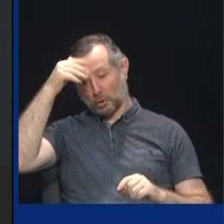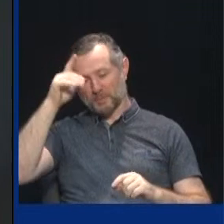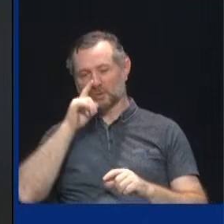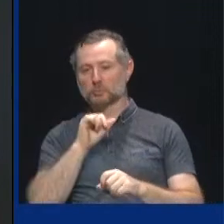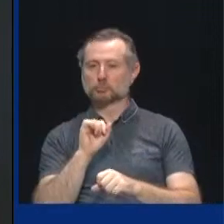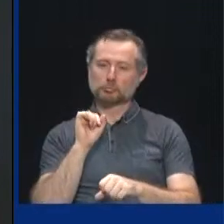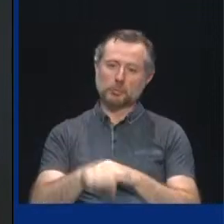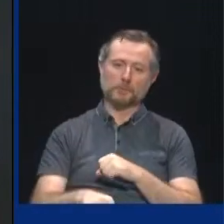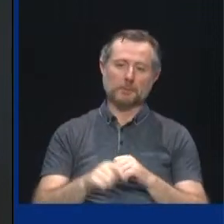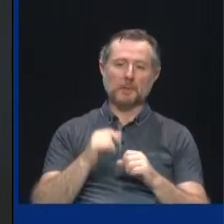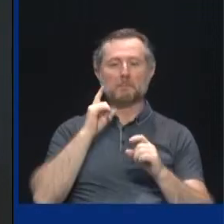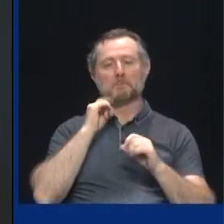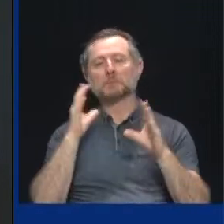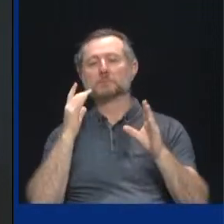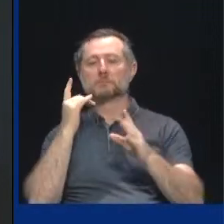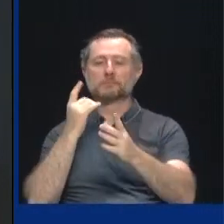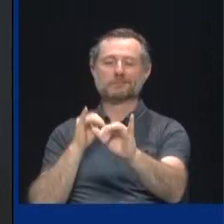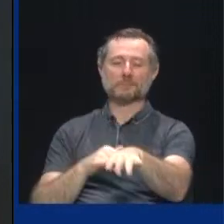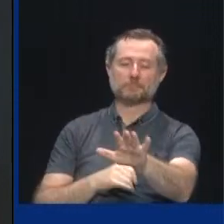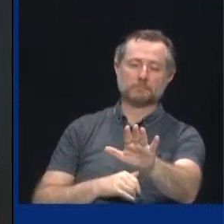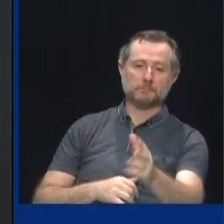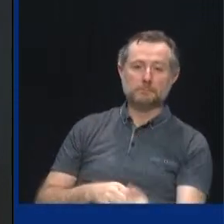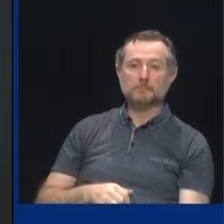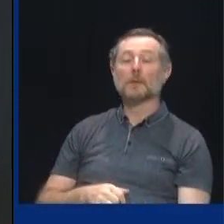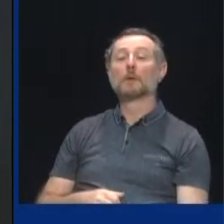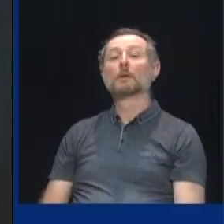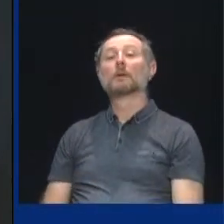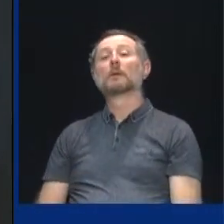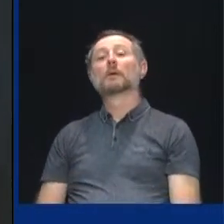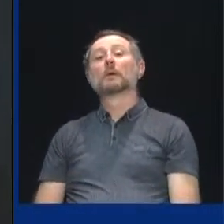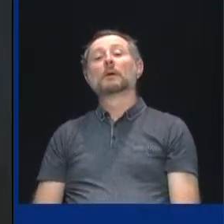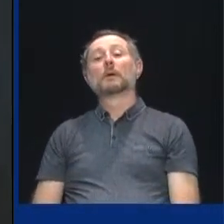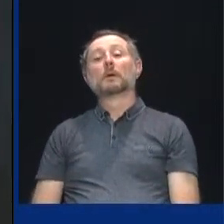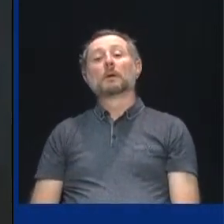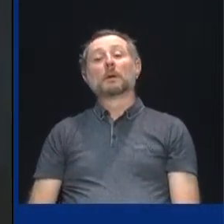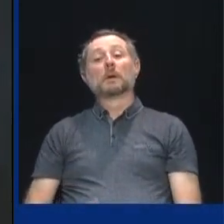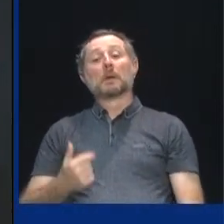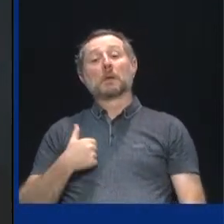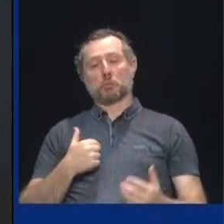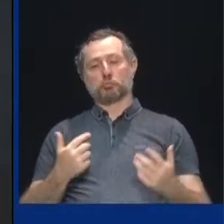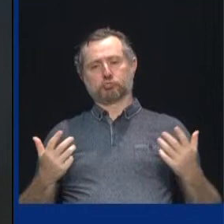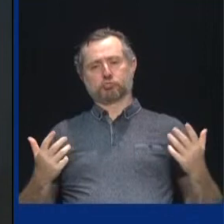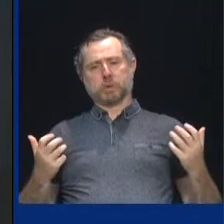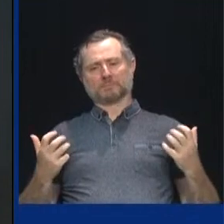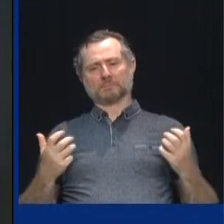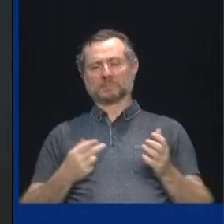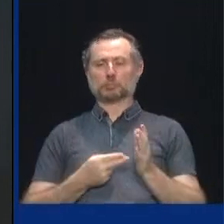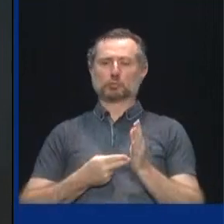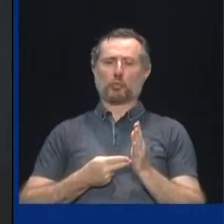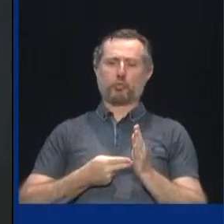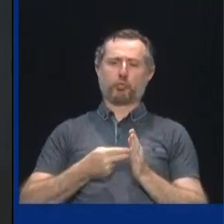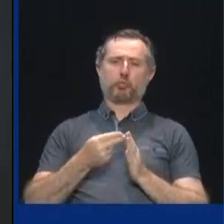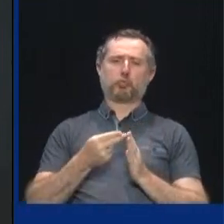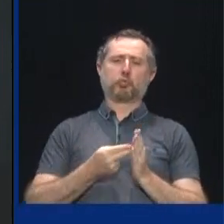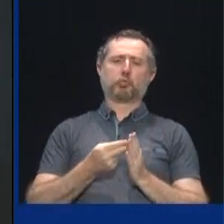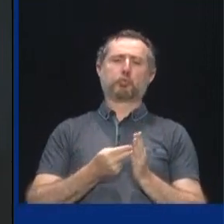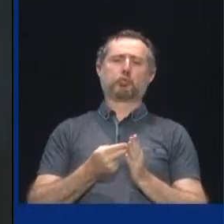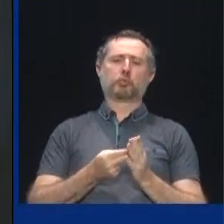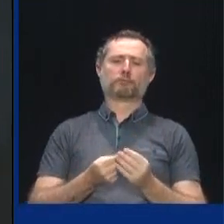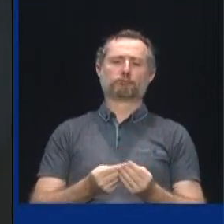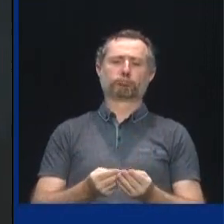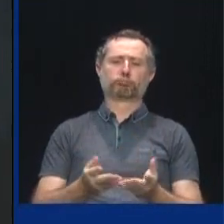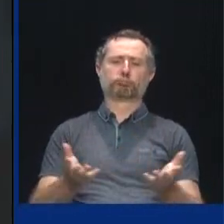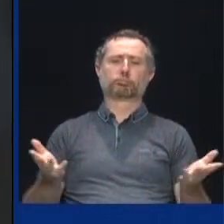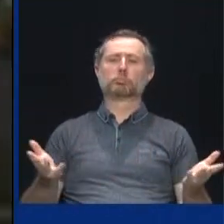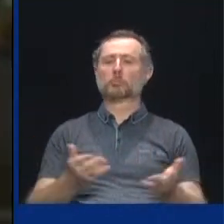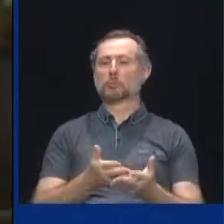And I am eager for the truth to come out here, and New Yorkers will be shocked.